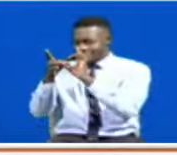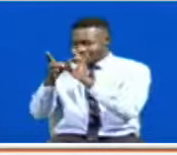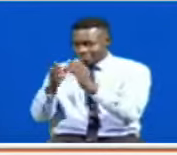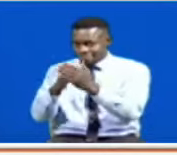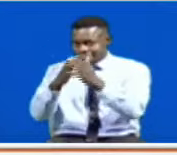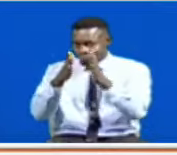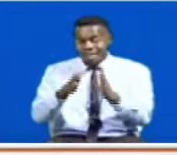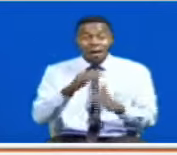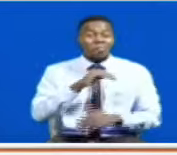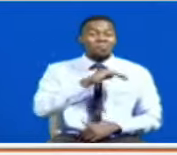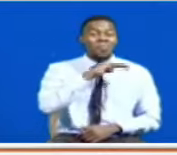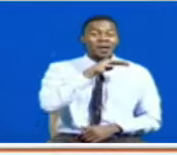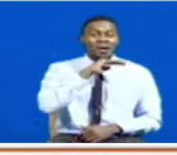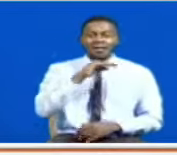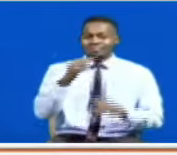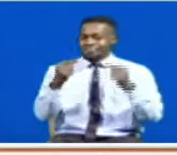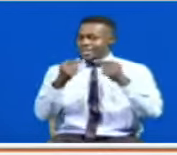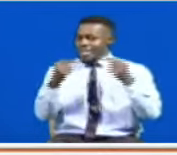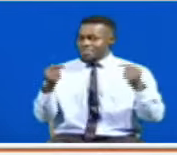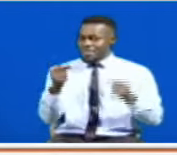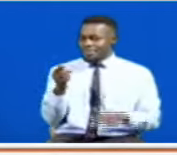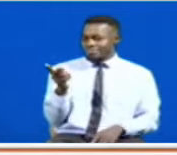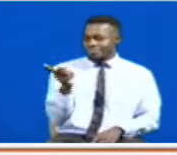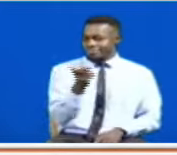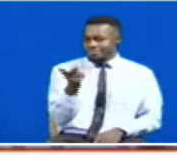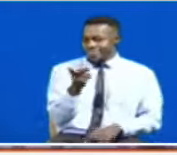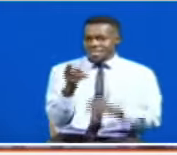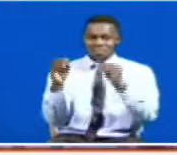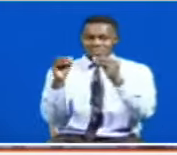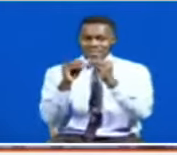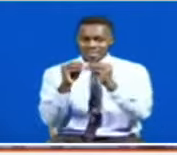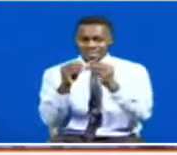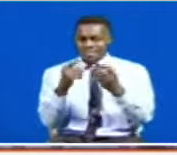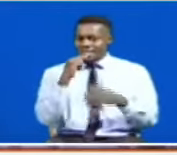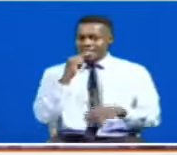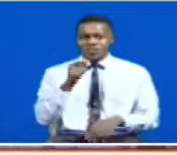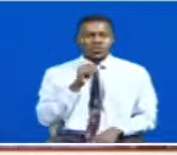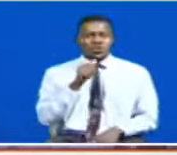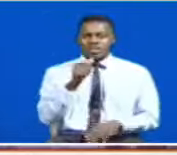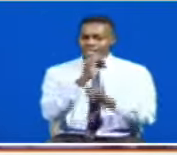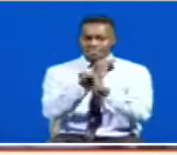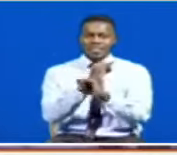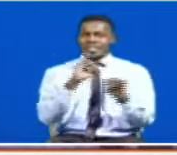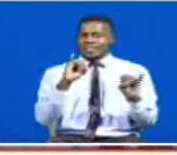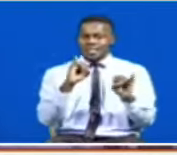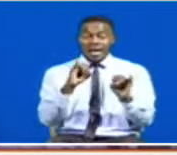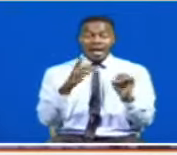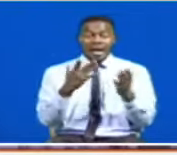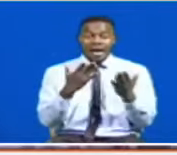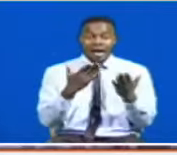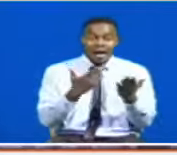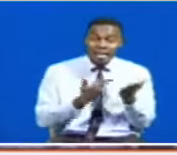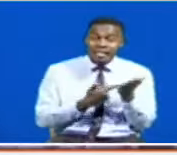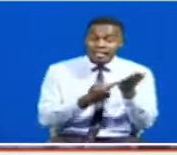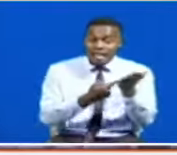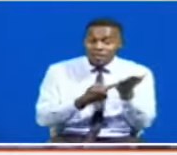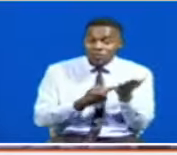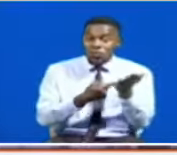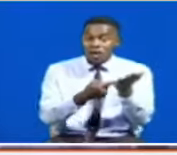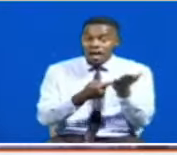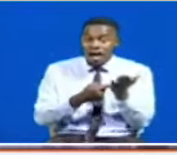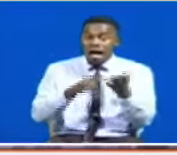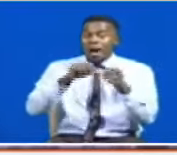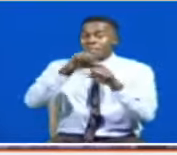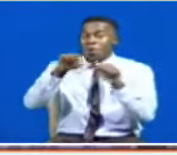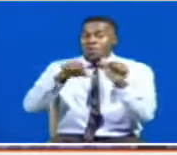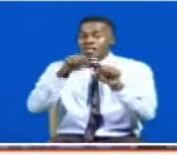mkutano huo akisema umehujumu uhuru wa idara ya mahakama. If there's going to be a dialogue over issues